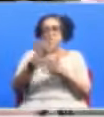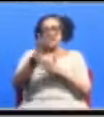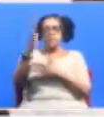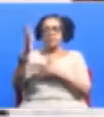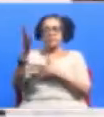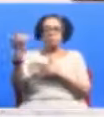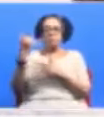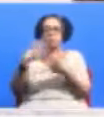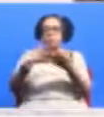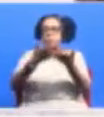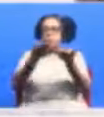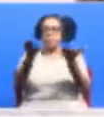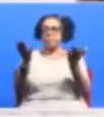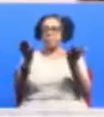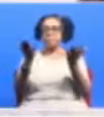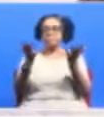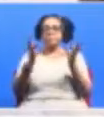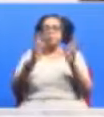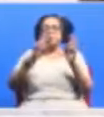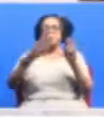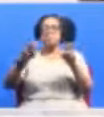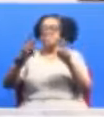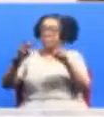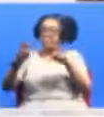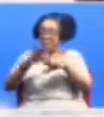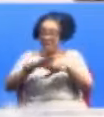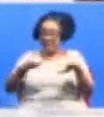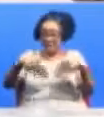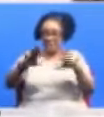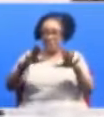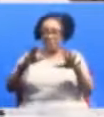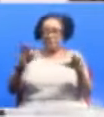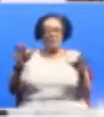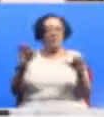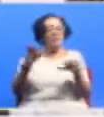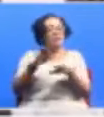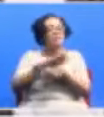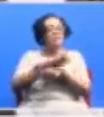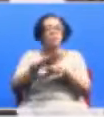yote. Tulimtafuta kwa shamba lake lote kila mahali.